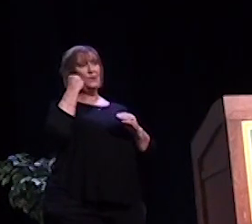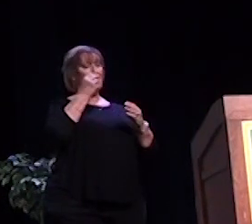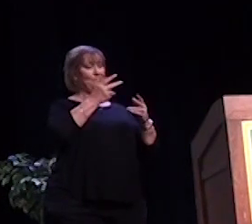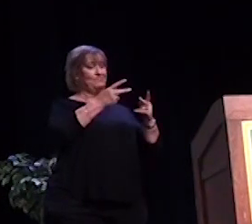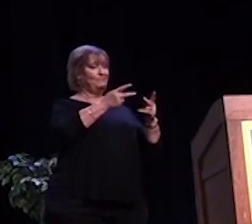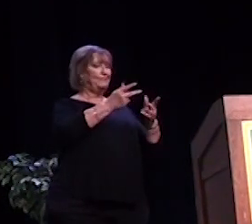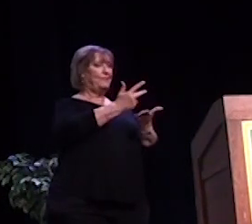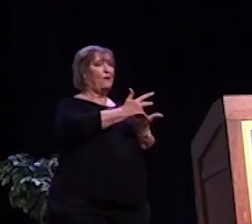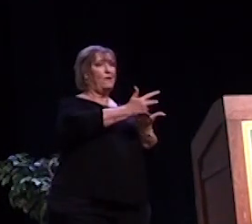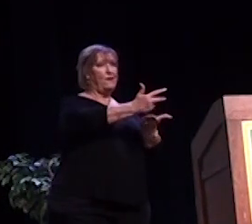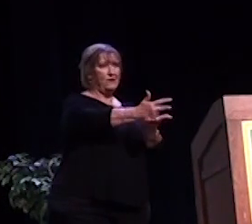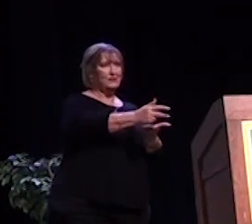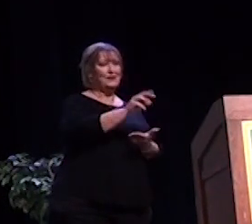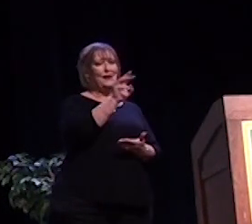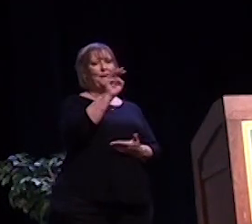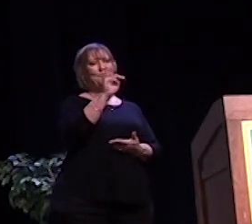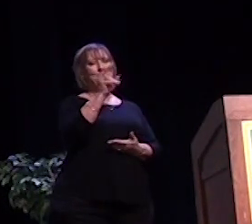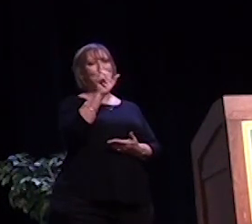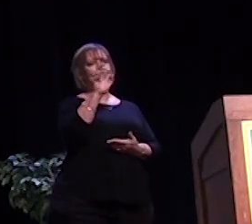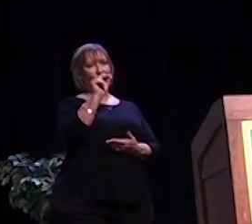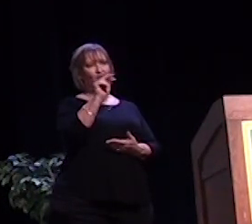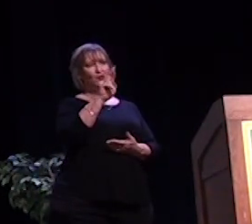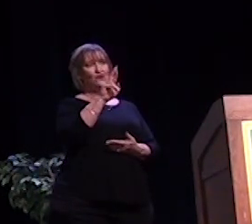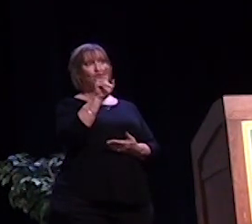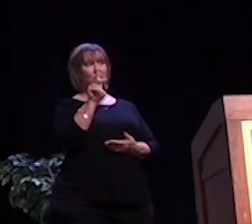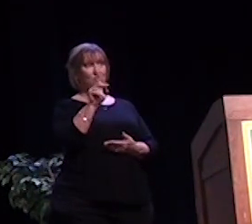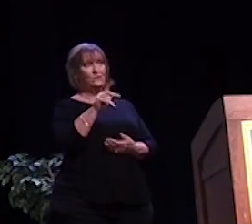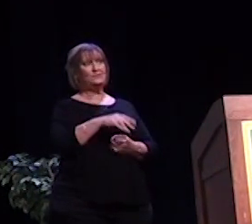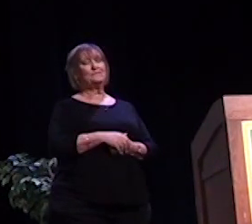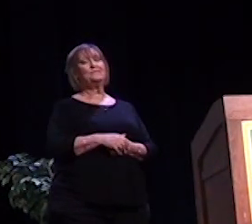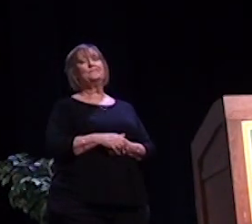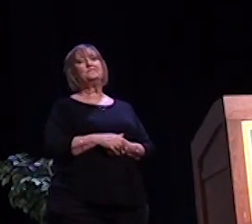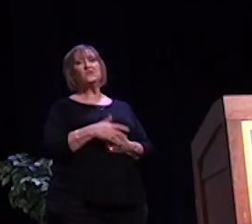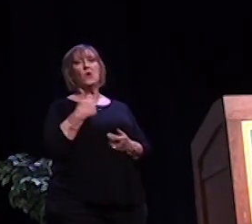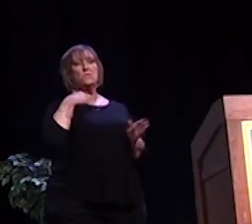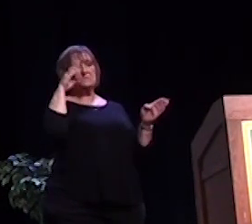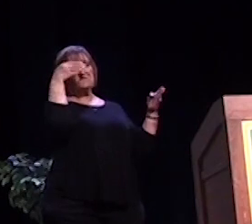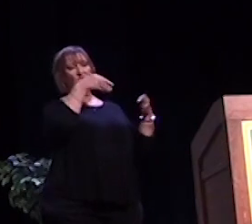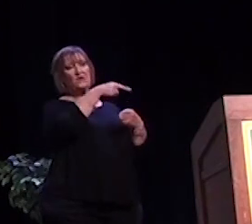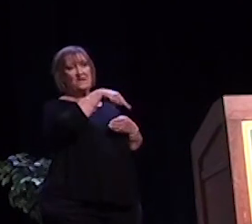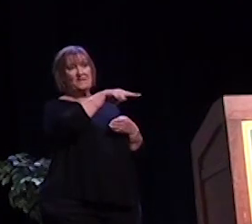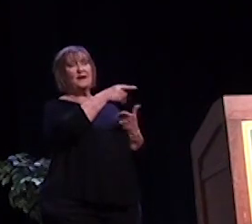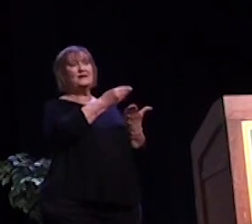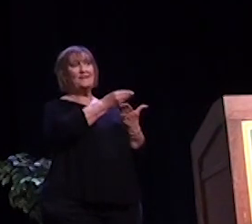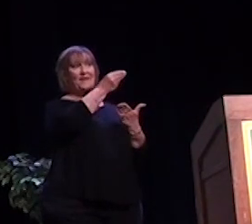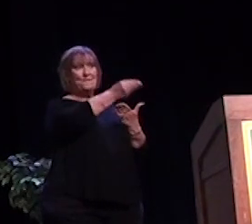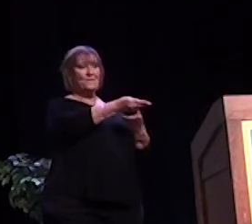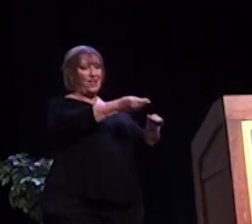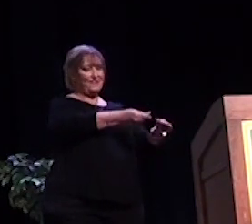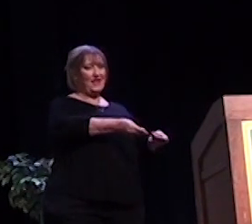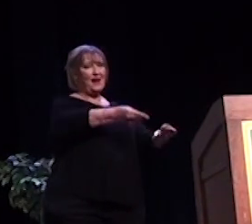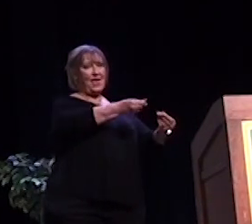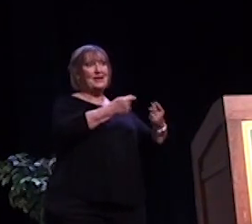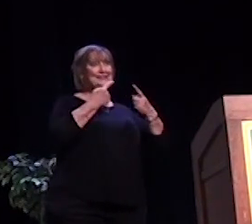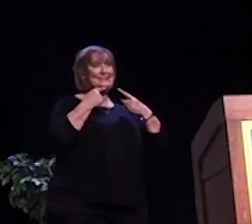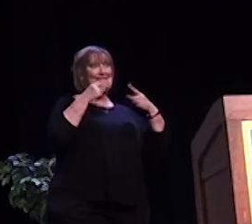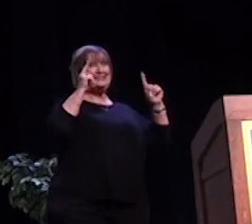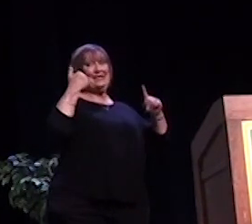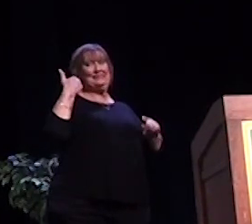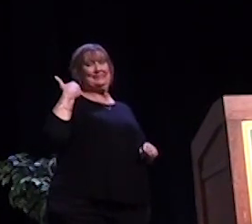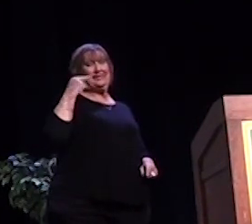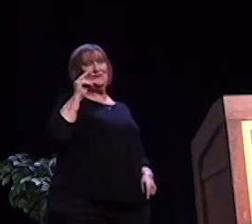had the courageous opportunity this summer to come together and work alongside of us, and they purchased their community successfully on